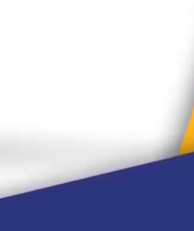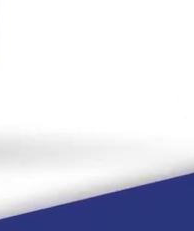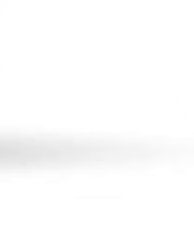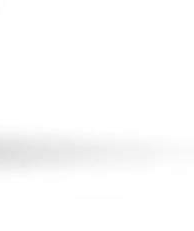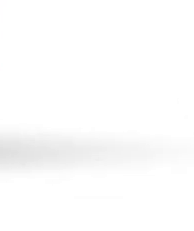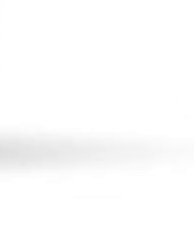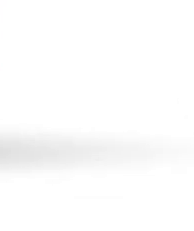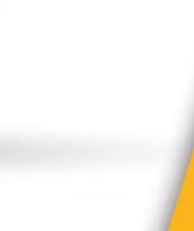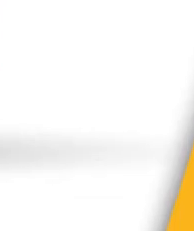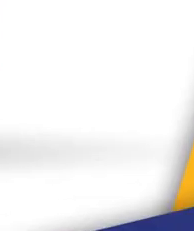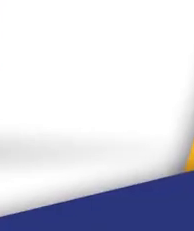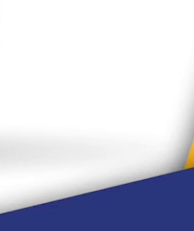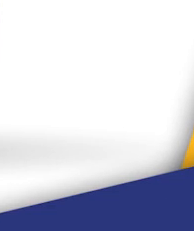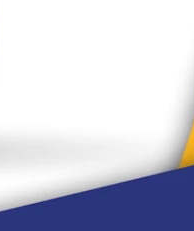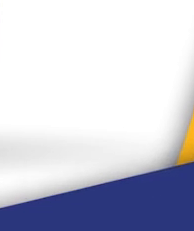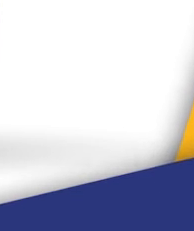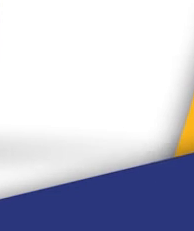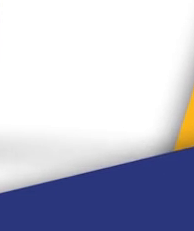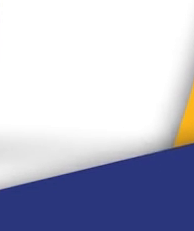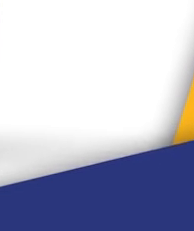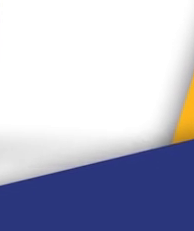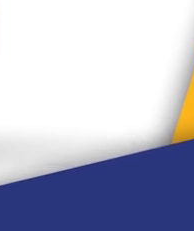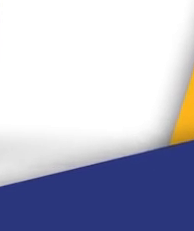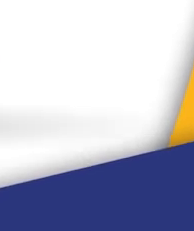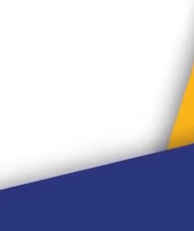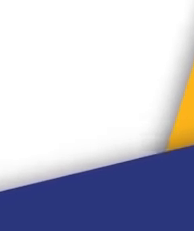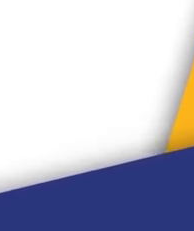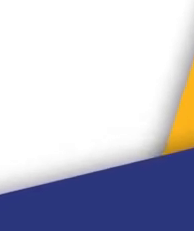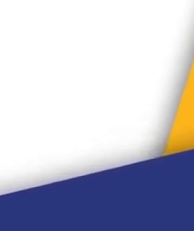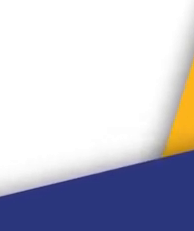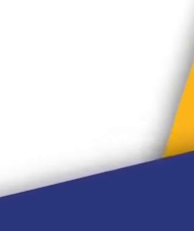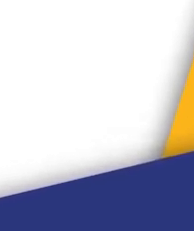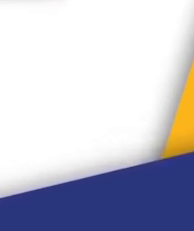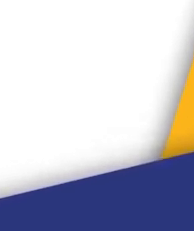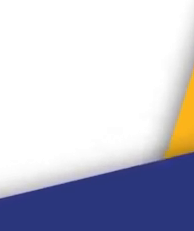and DBE TV on OpenView Channel 122 in partnership with